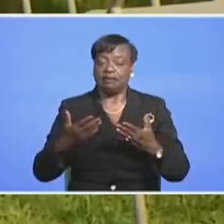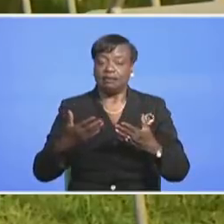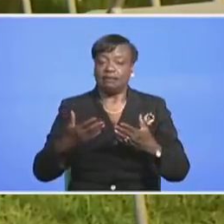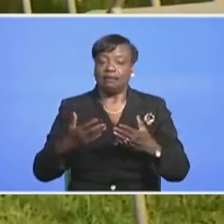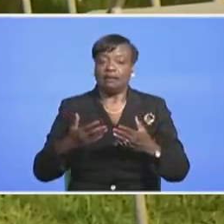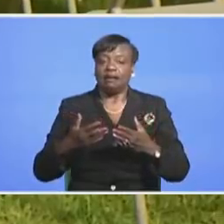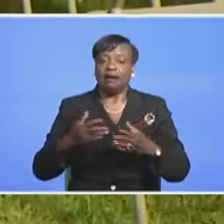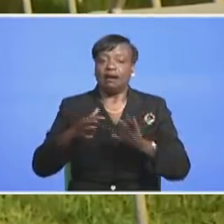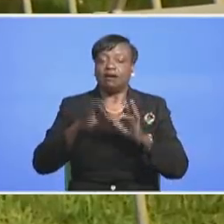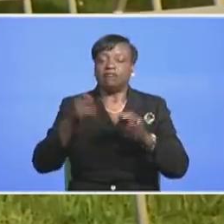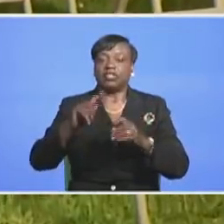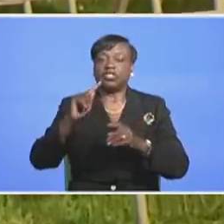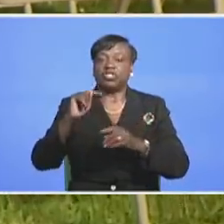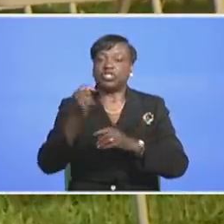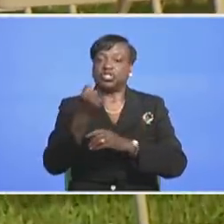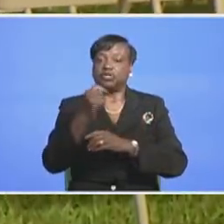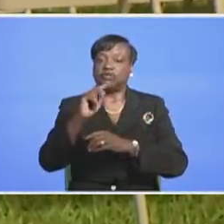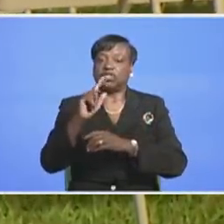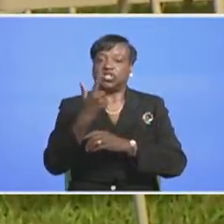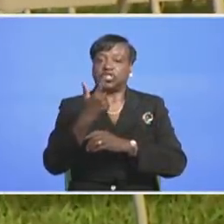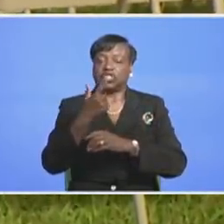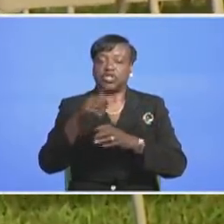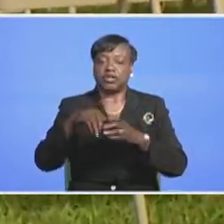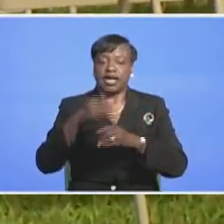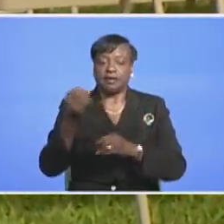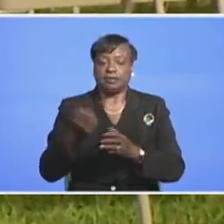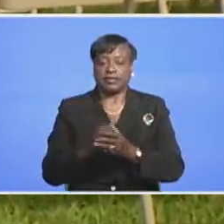a sign of the work that's being done.